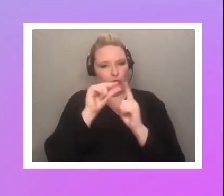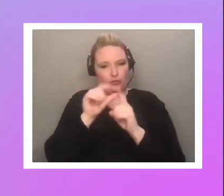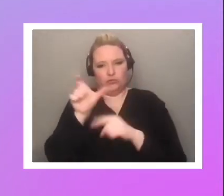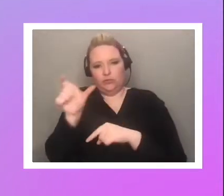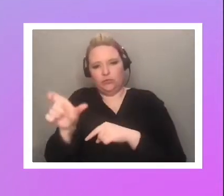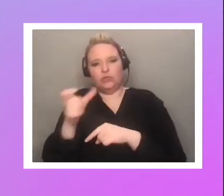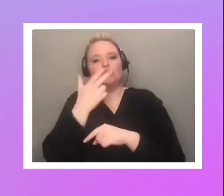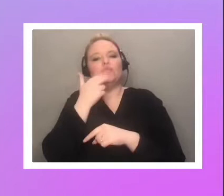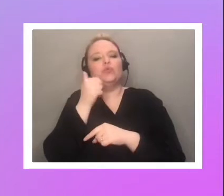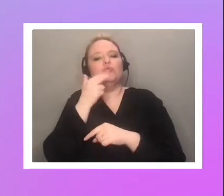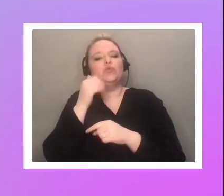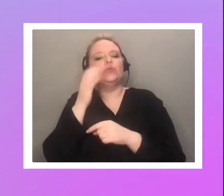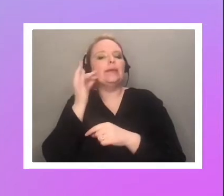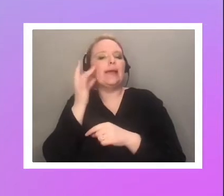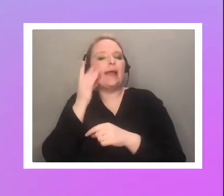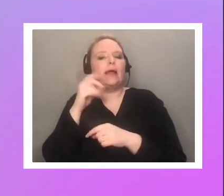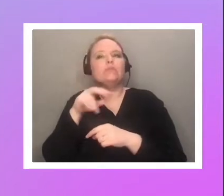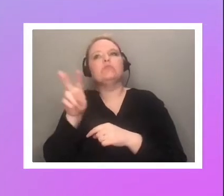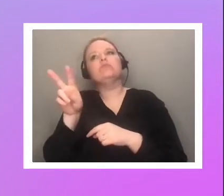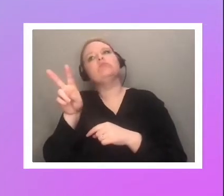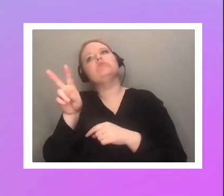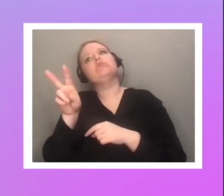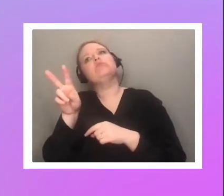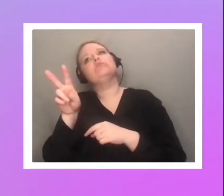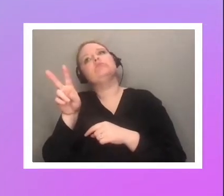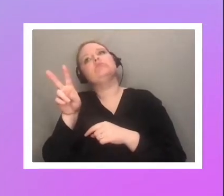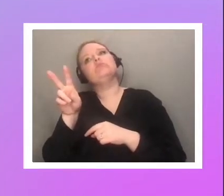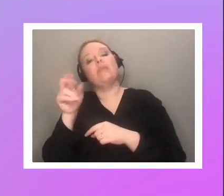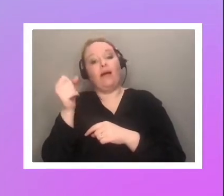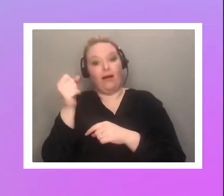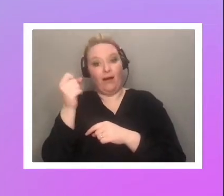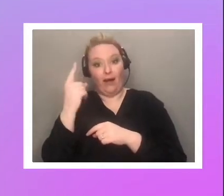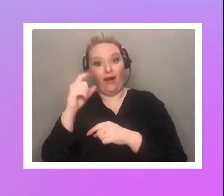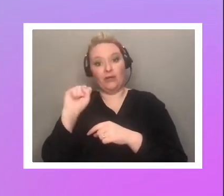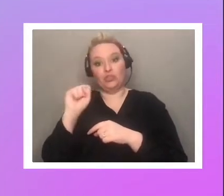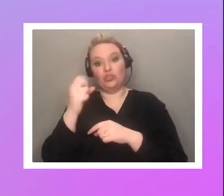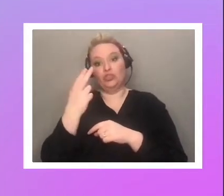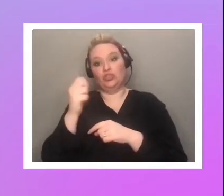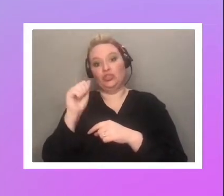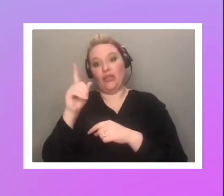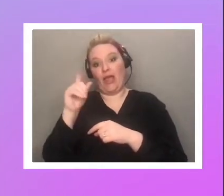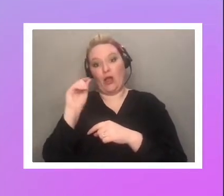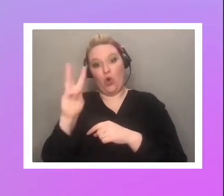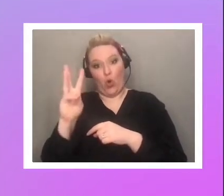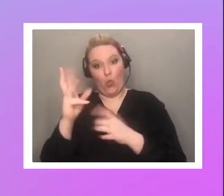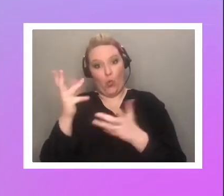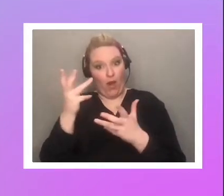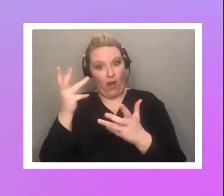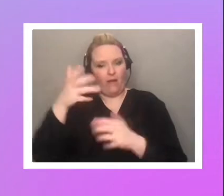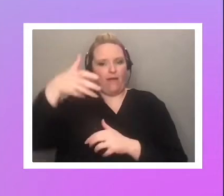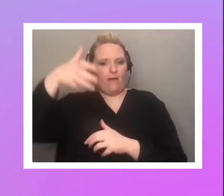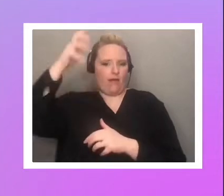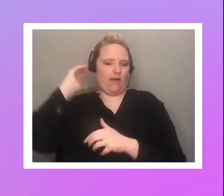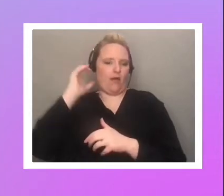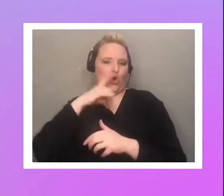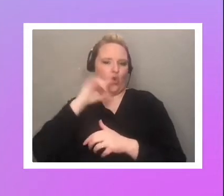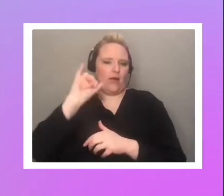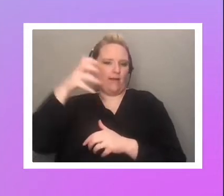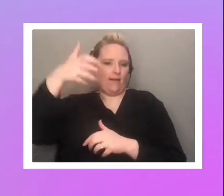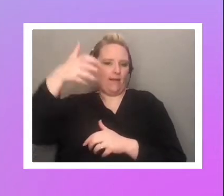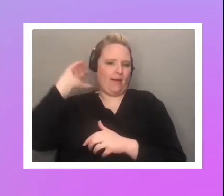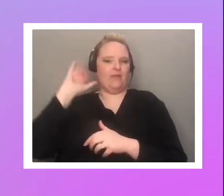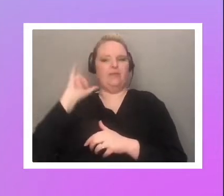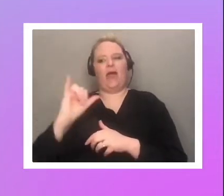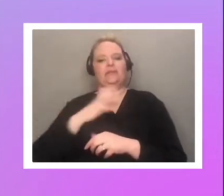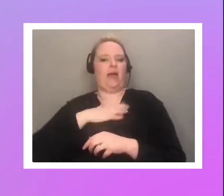little cat that is staring off in the distance, but the shadow it's casting is of a lion, because this is how my cats